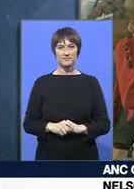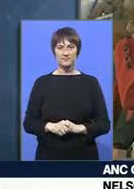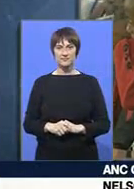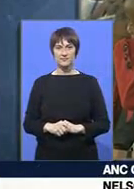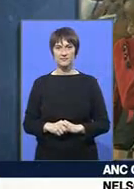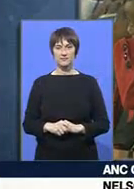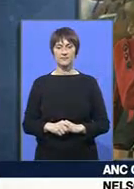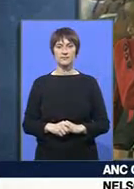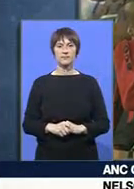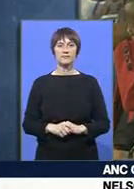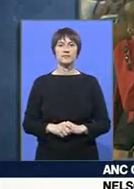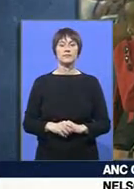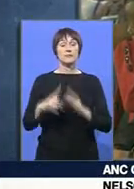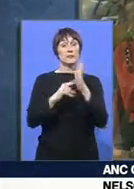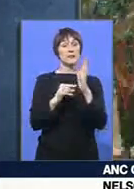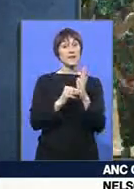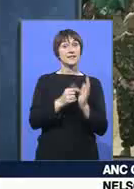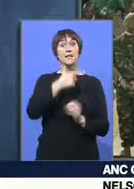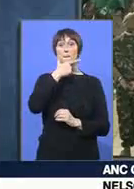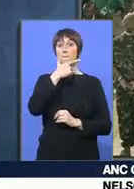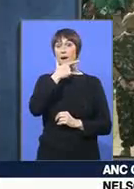On the 16th of December